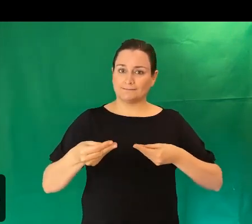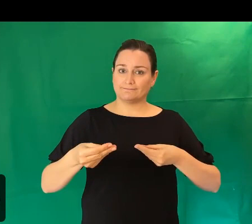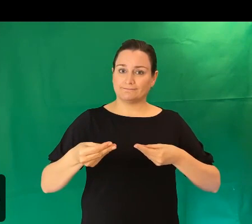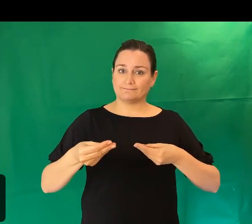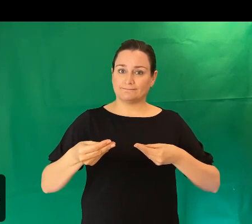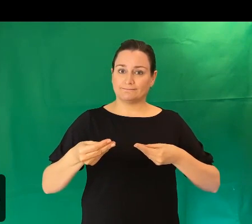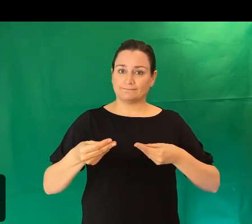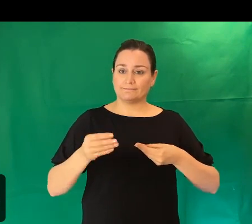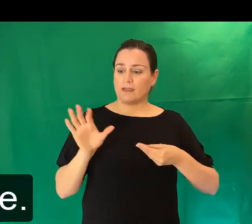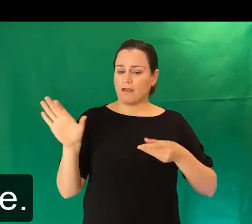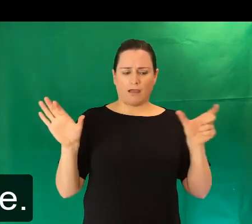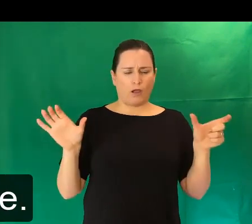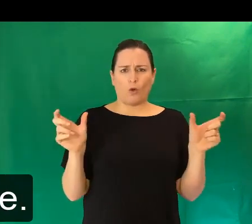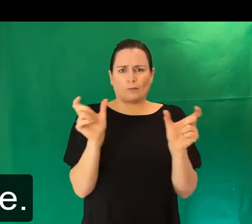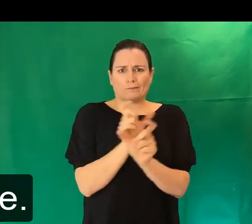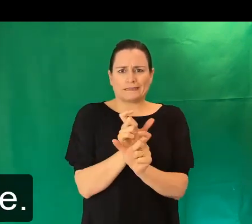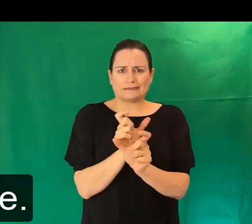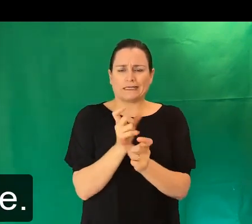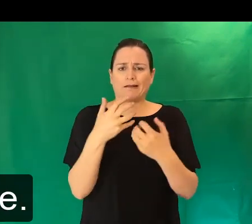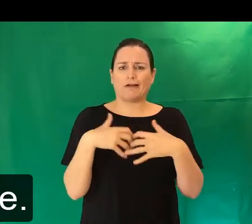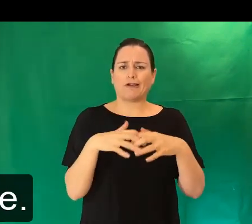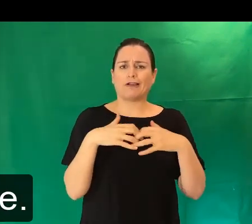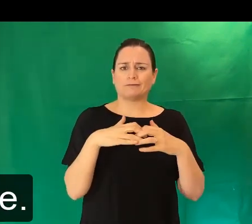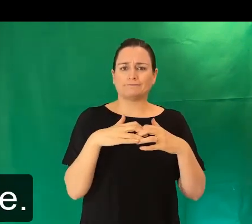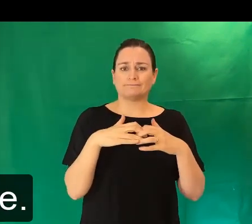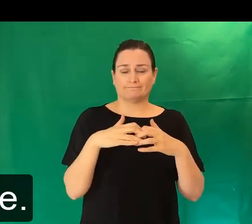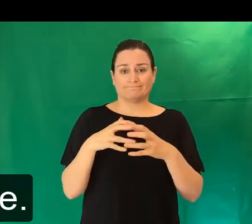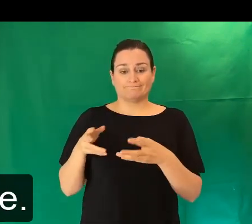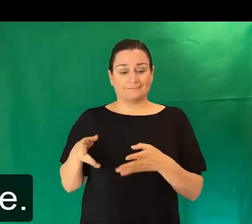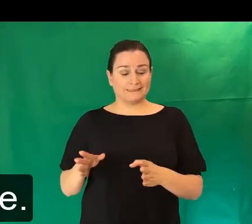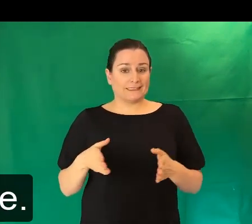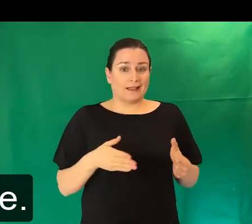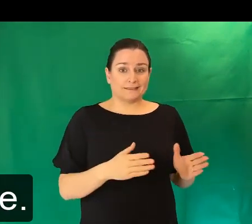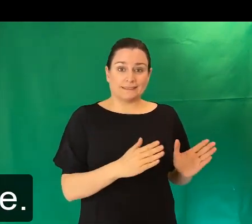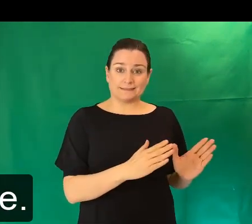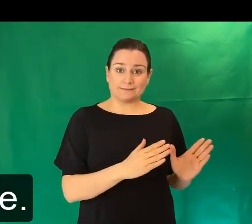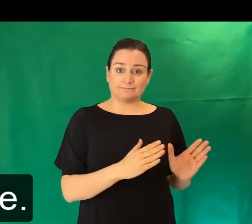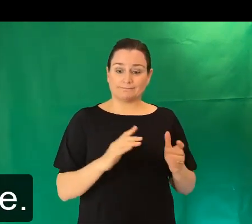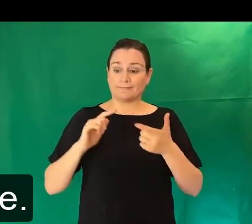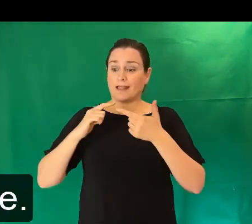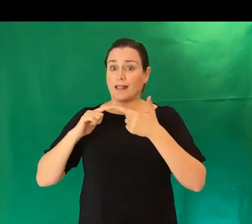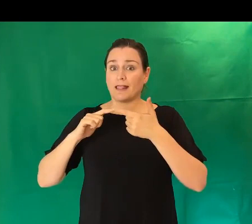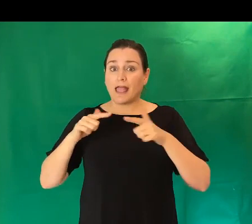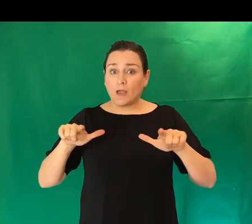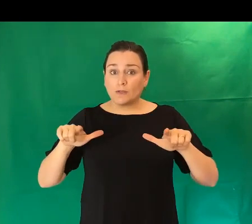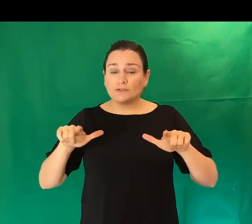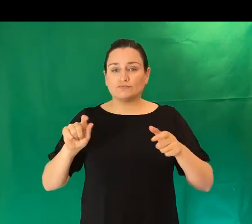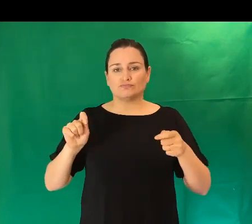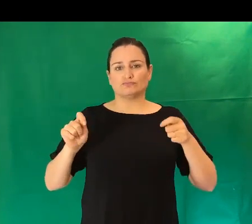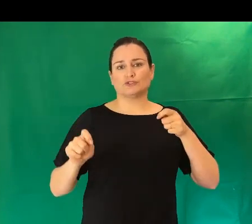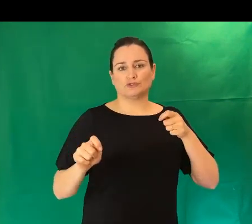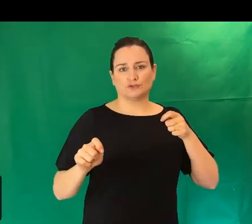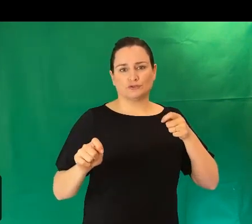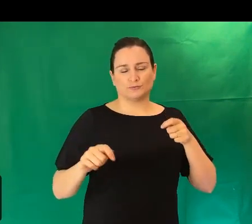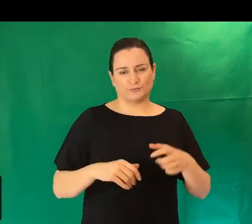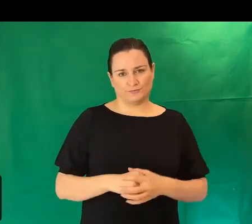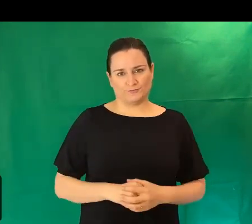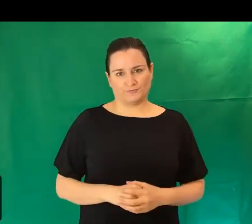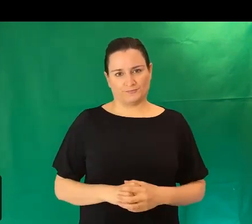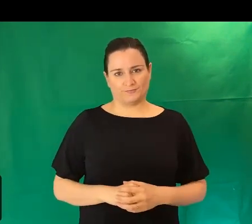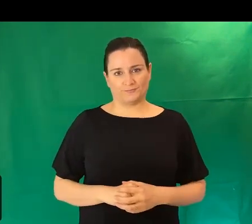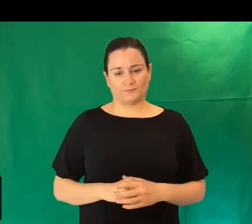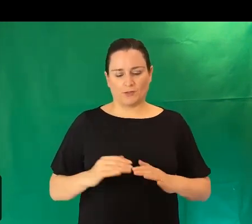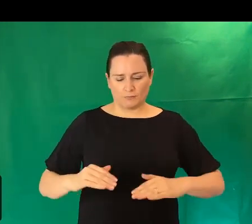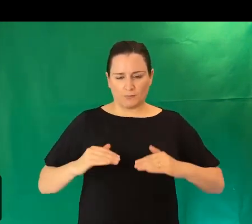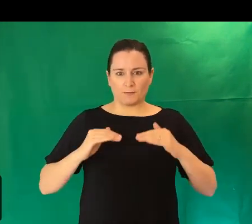reciprocality, code mixing, stylistics, and language change. So,